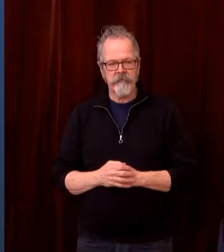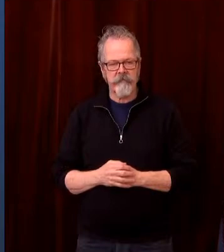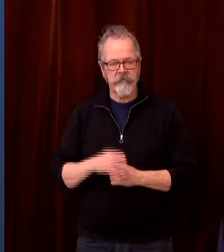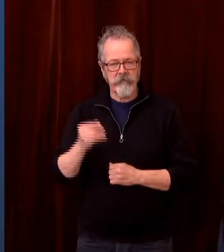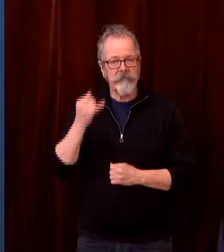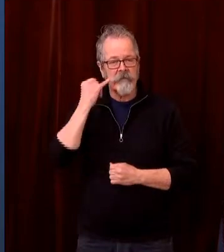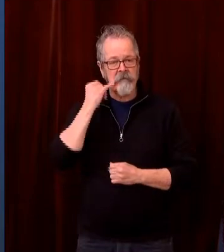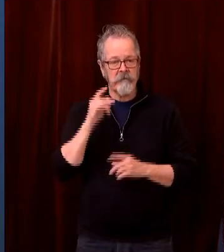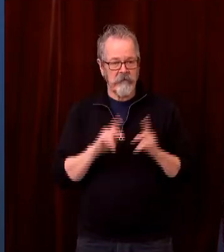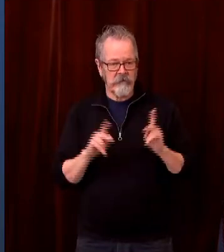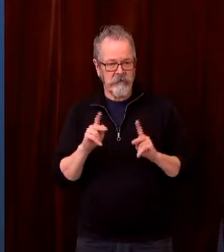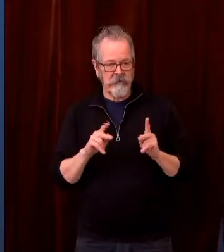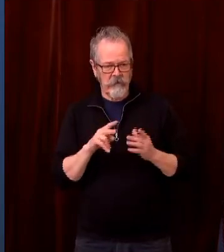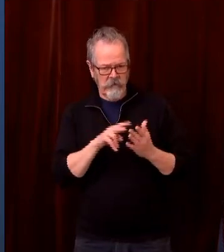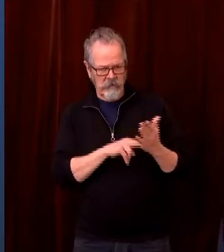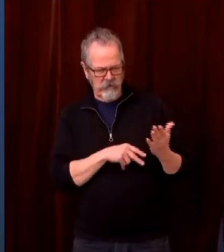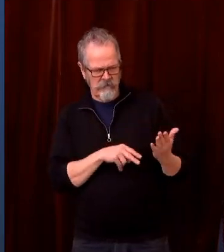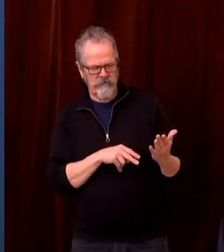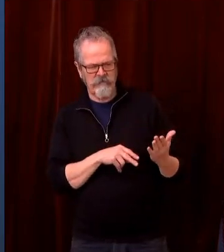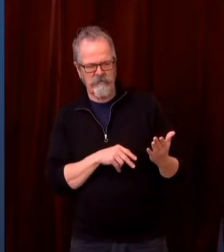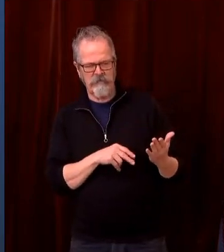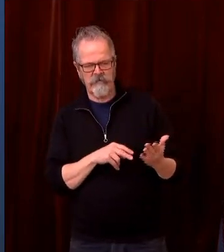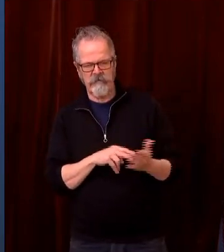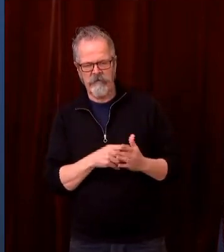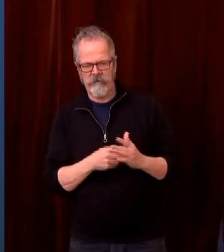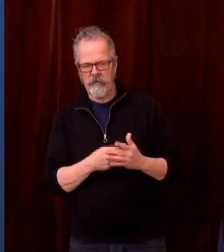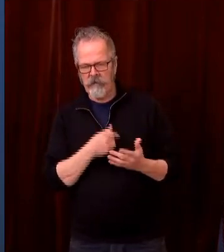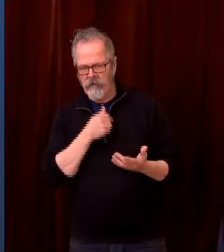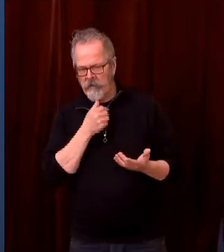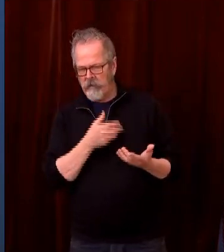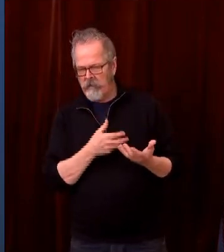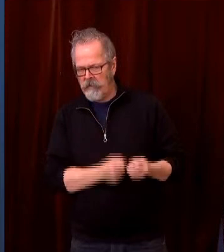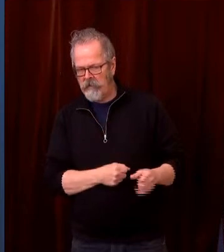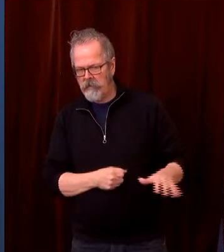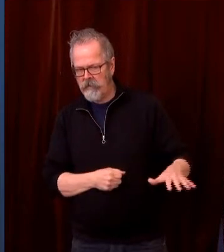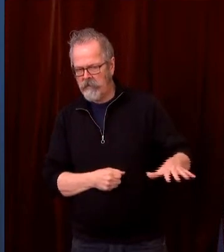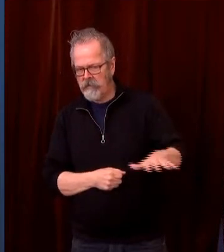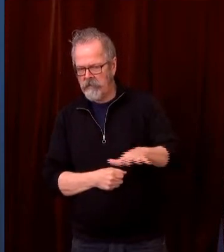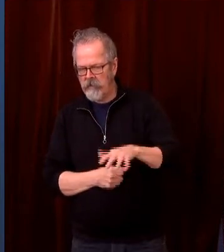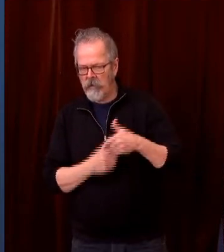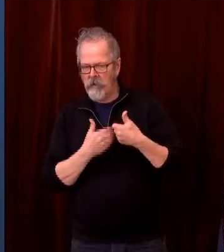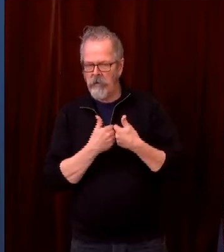they were doing has stopped, and that's good news.